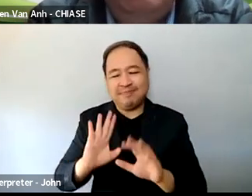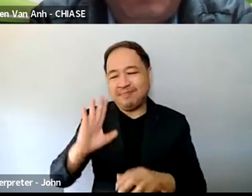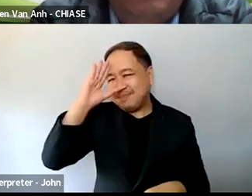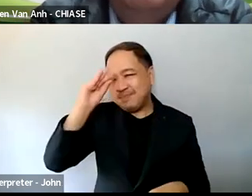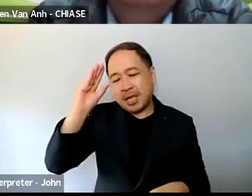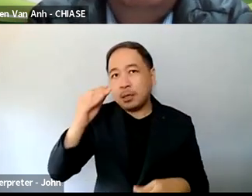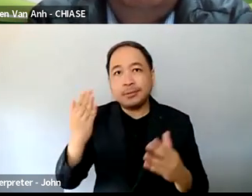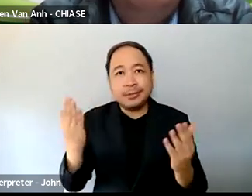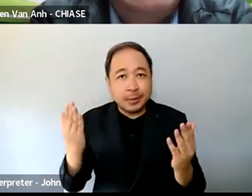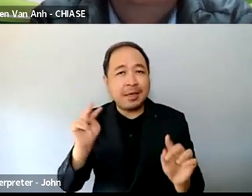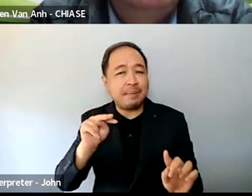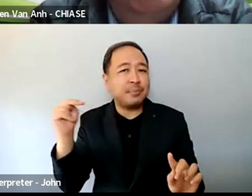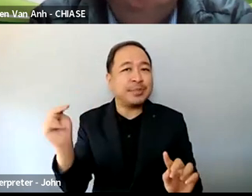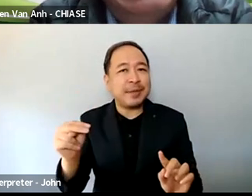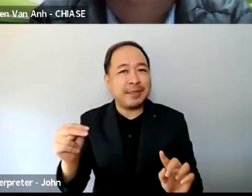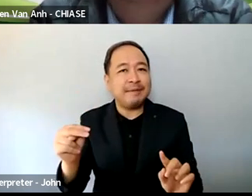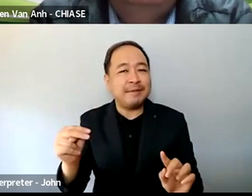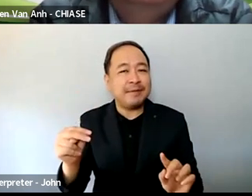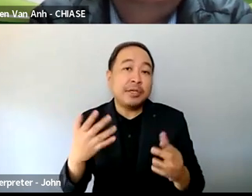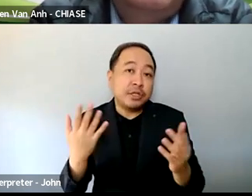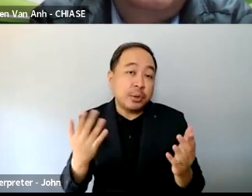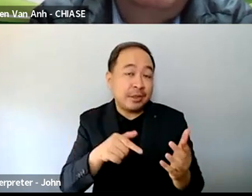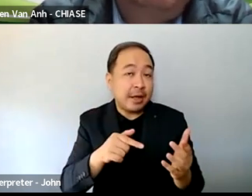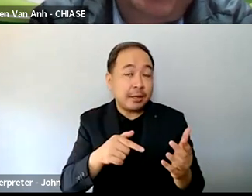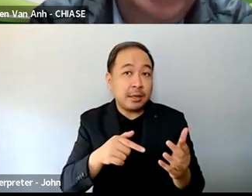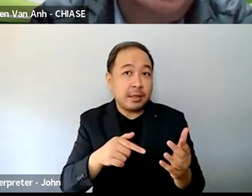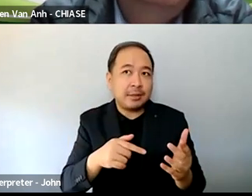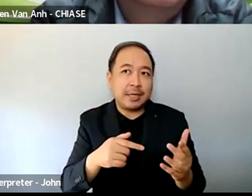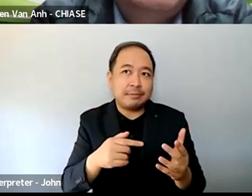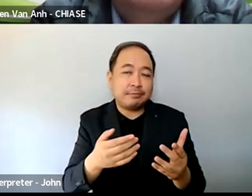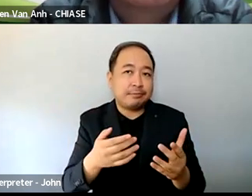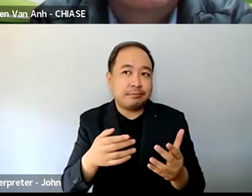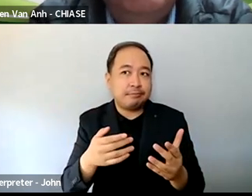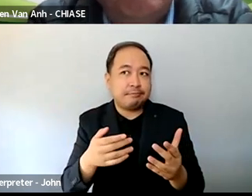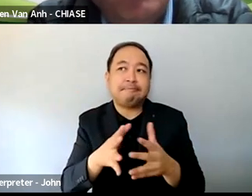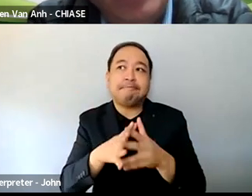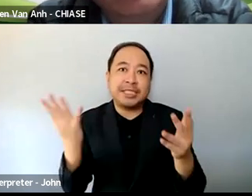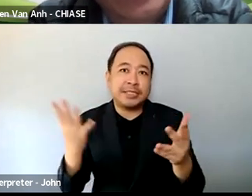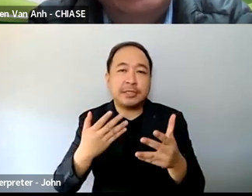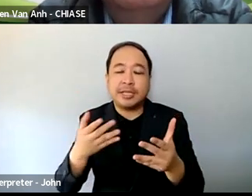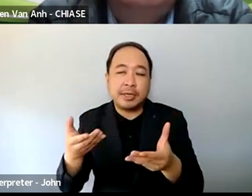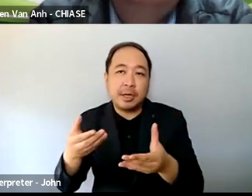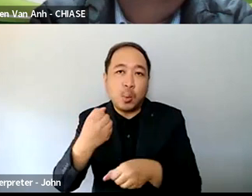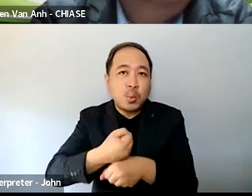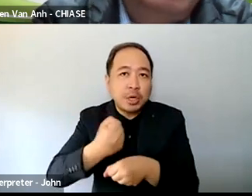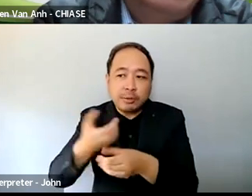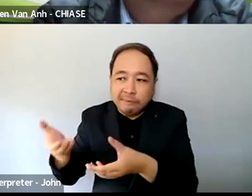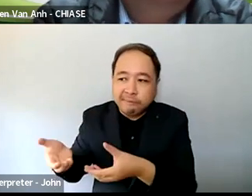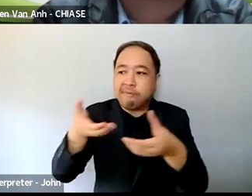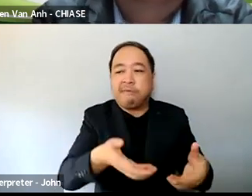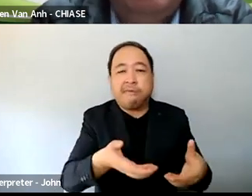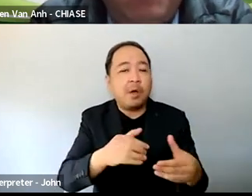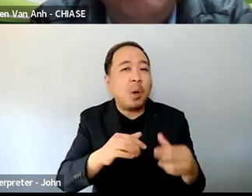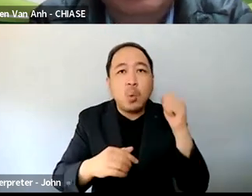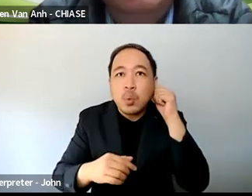because of those work, women have no time to participate in the training, capacity building, and to